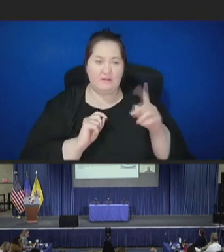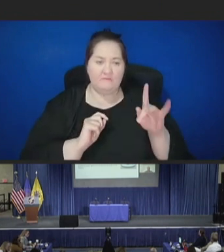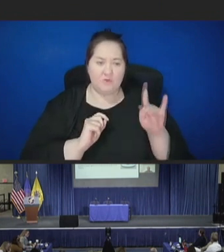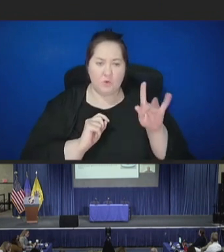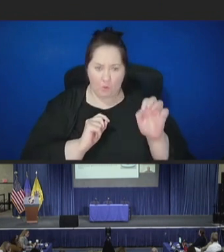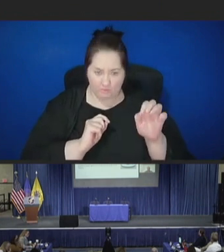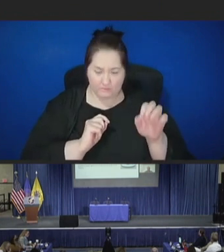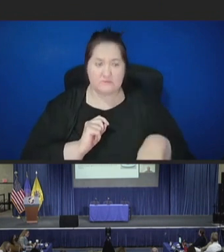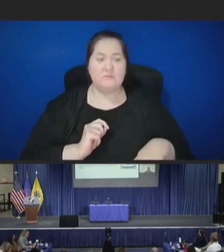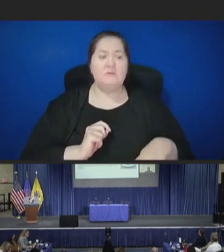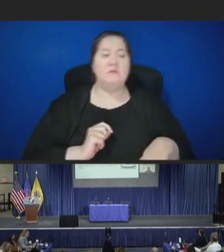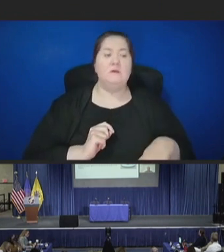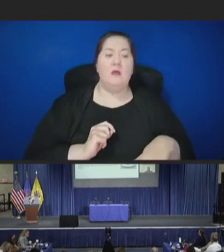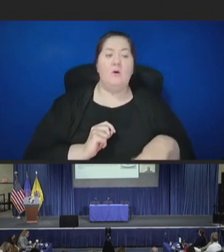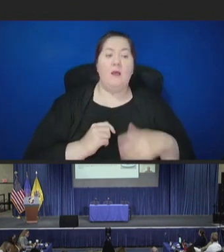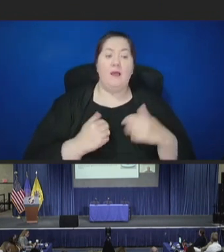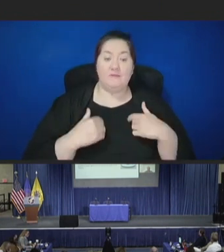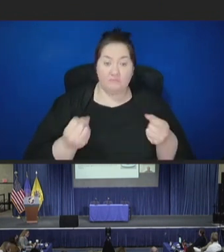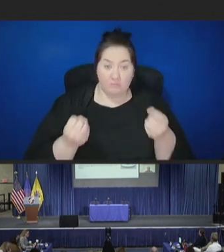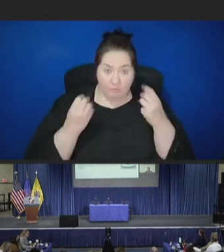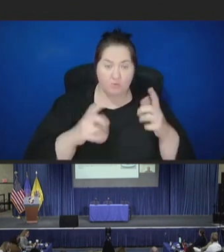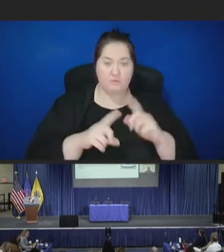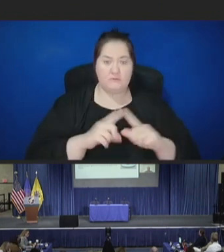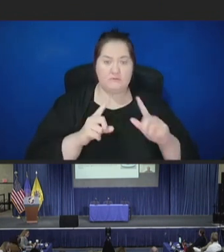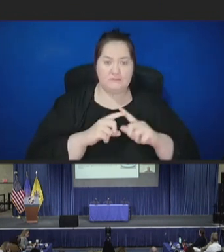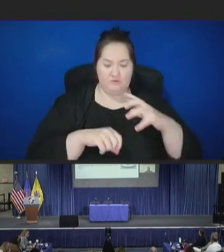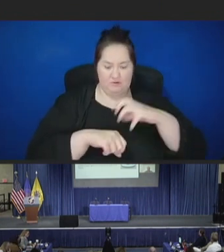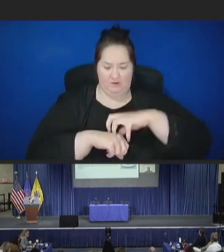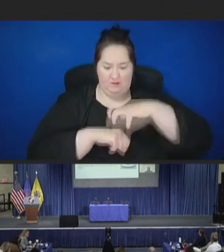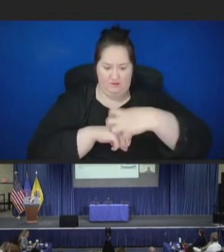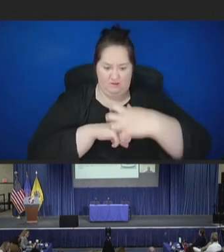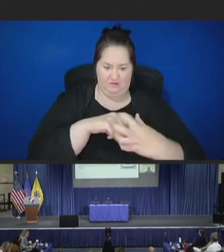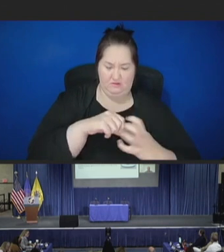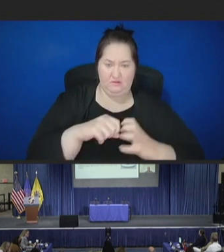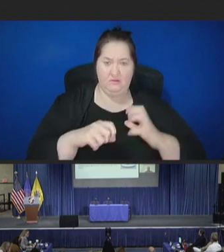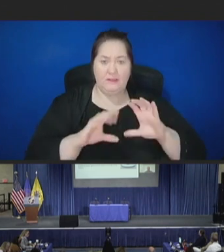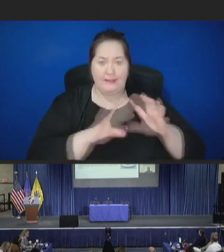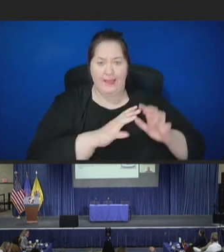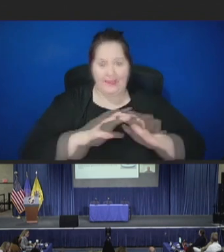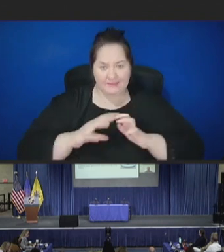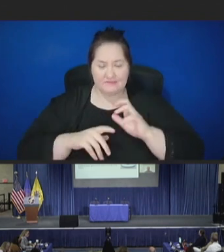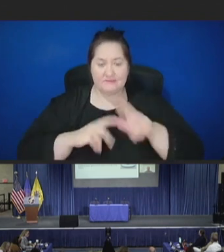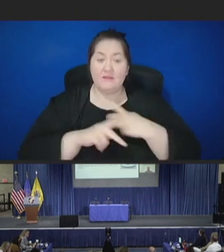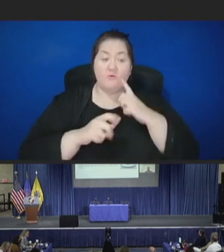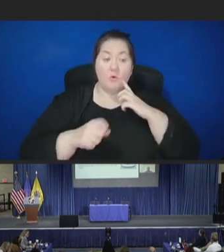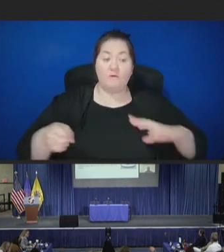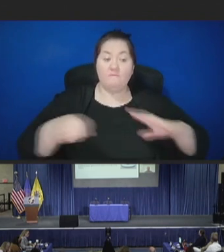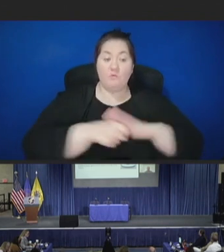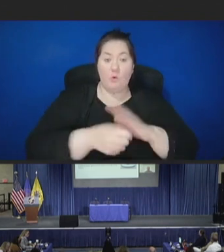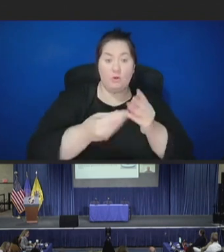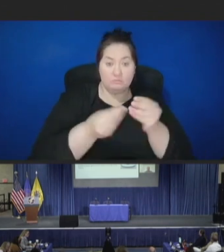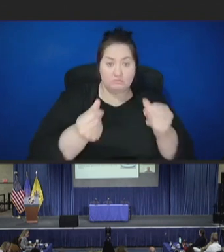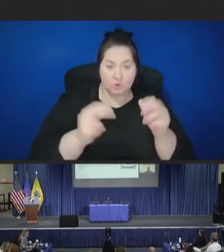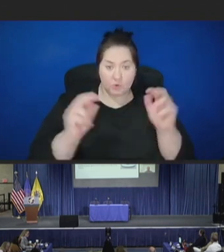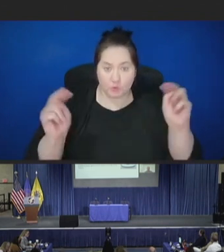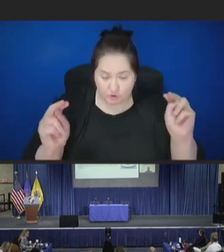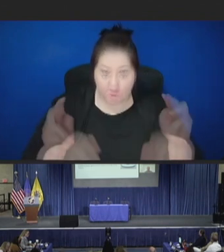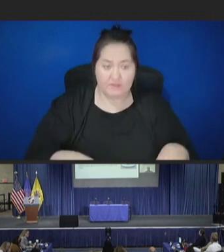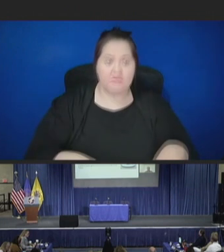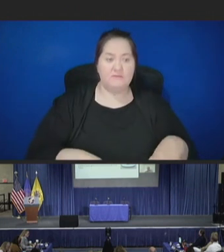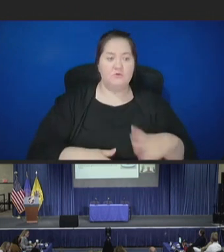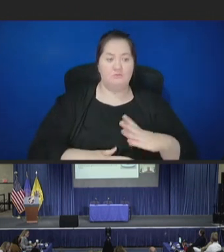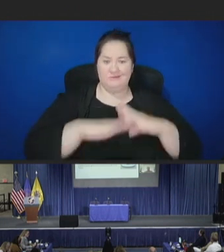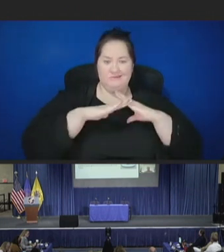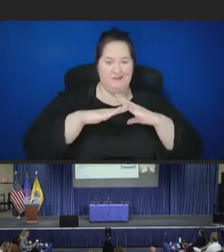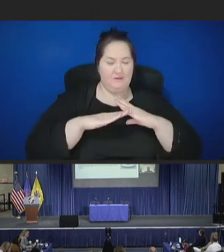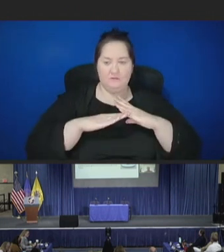will need to induce multiple classes of BNAbs in order to achieve sufficient neutralization, potency, and breadth to protect